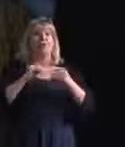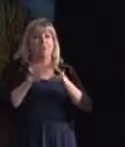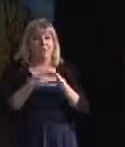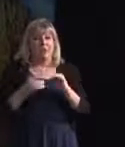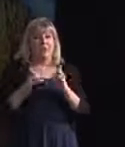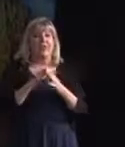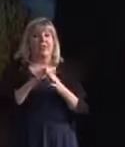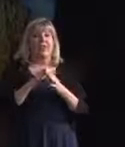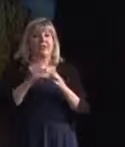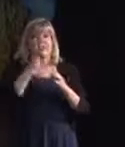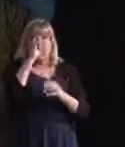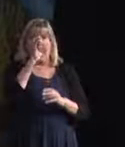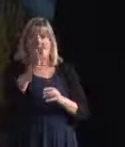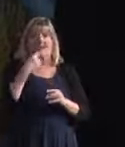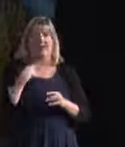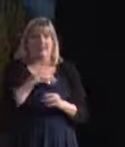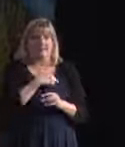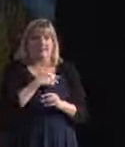that has captivated us so,